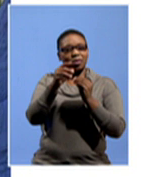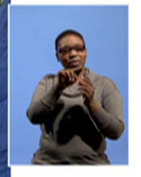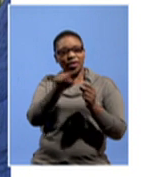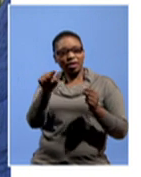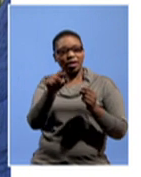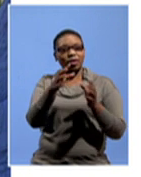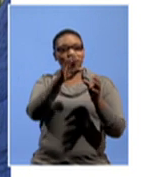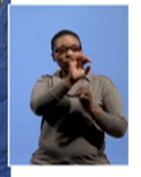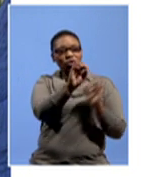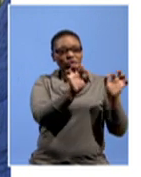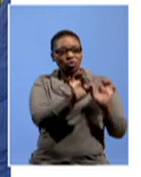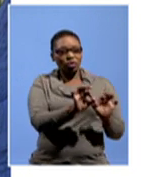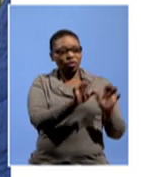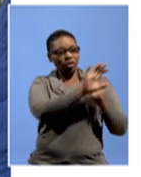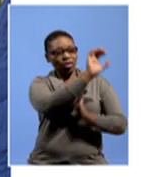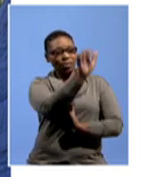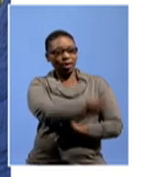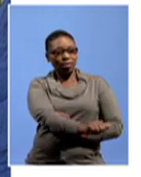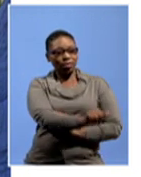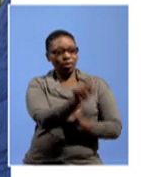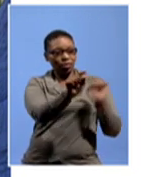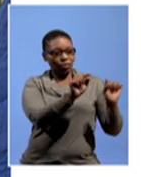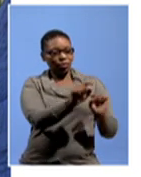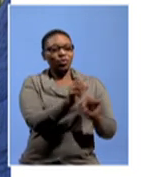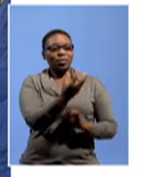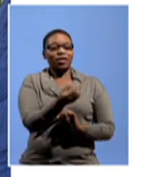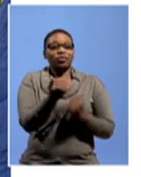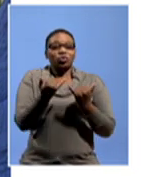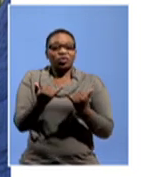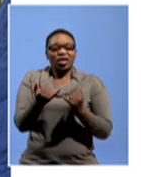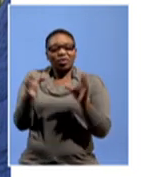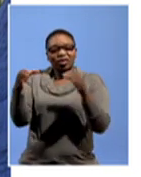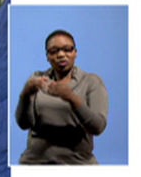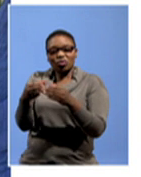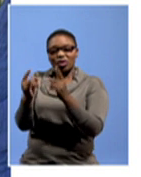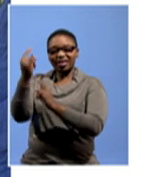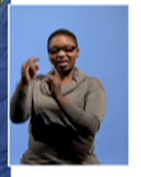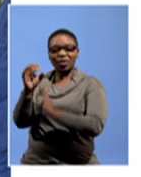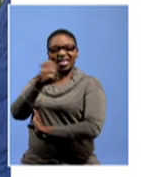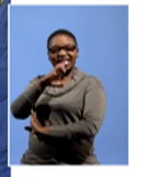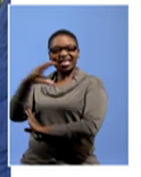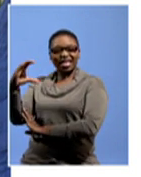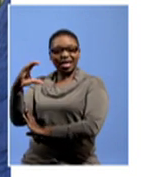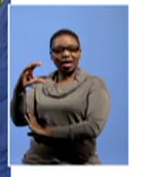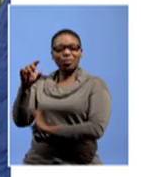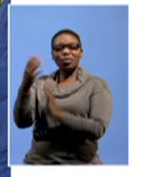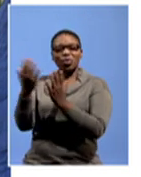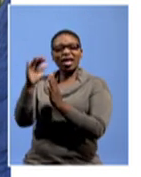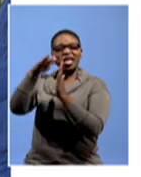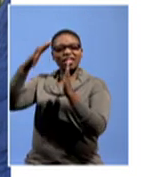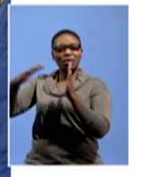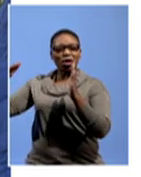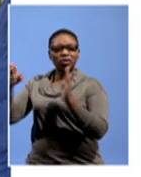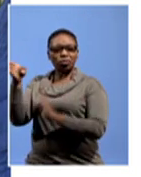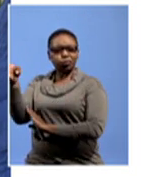sabcnews.com/election. There they are dotted on the map there. Today we're in a small town in the Eastern Cape, nestled in the mountains